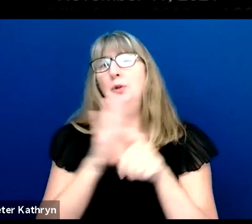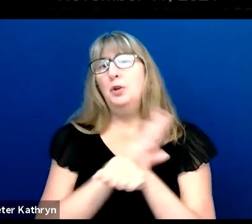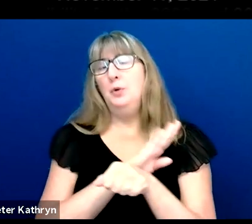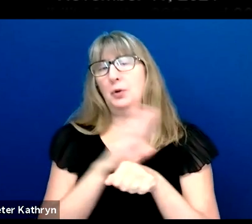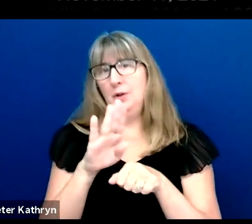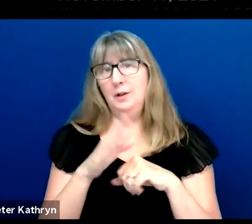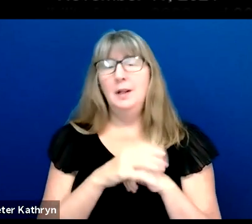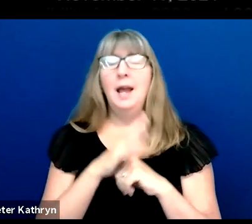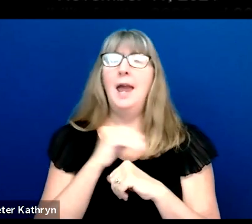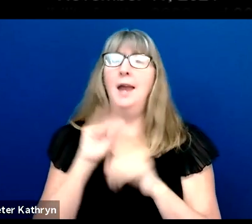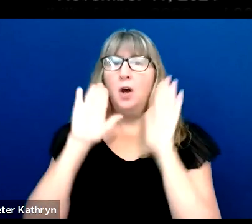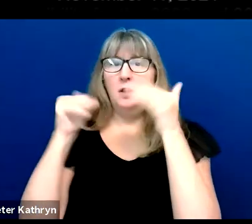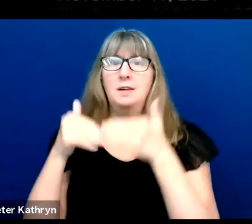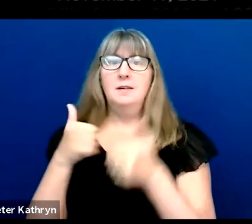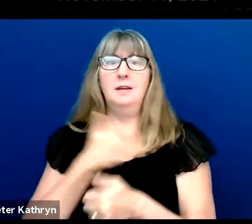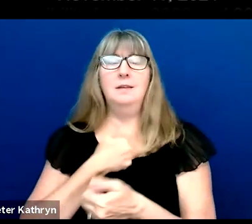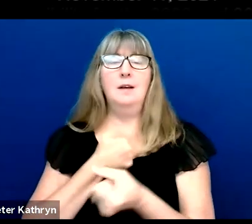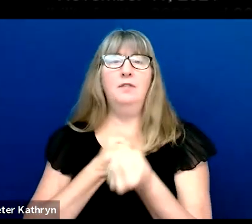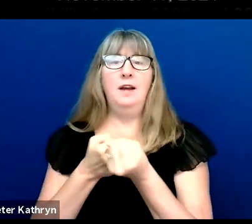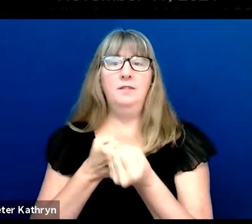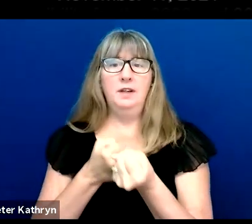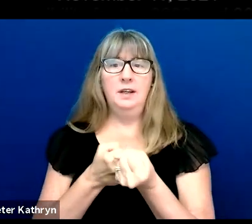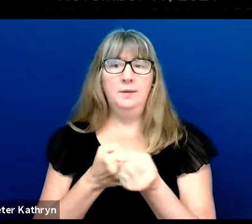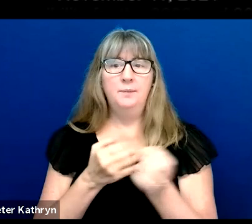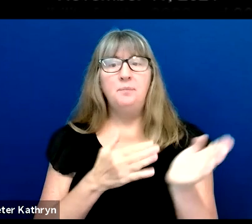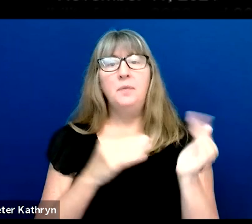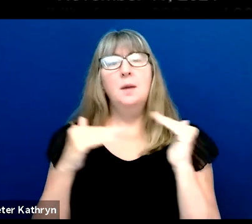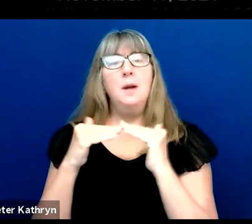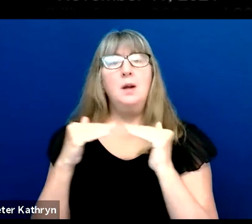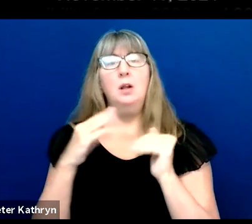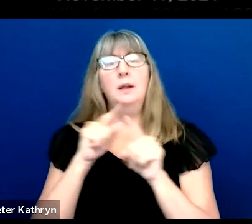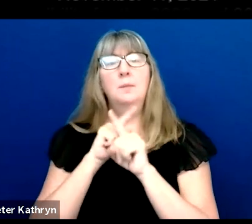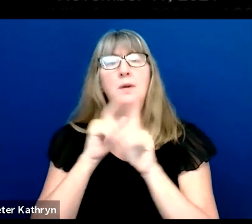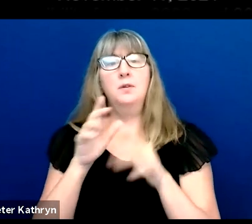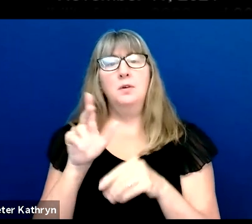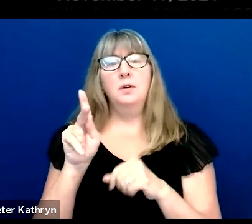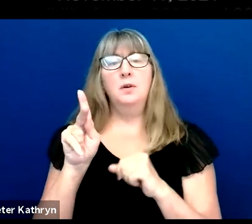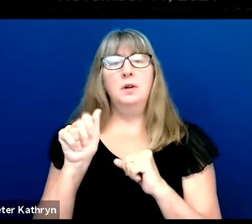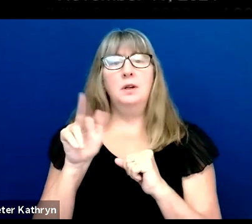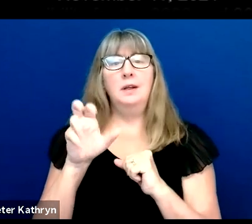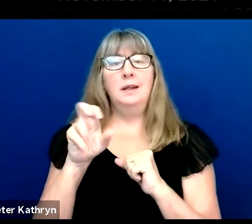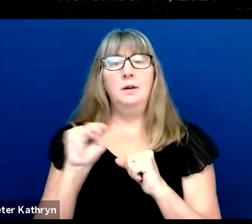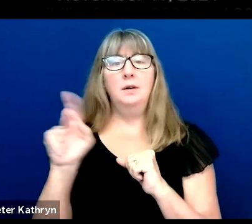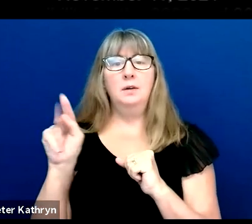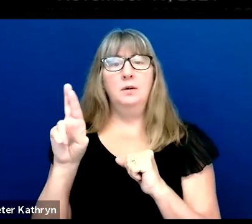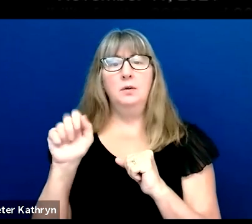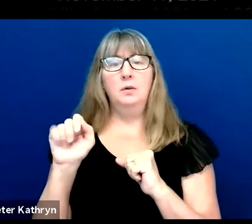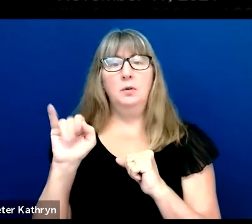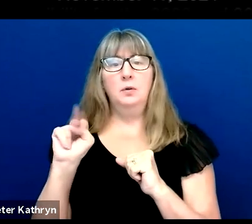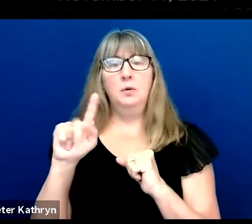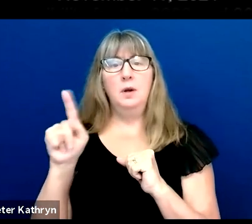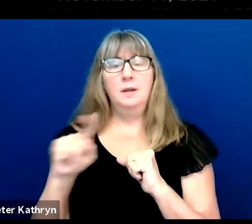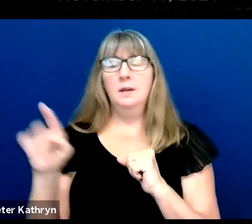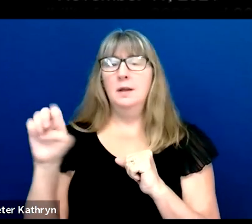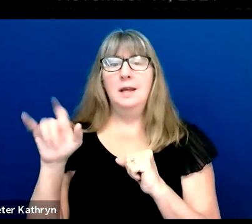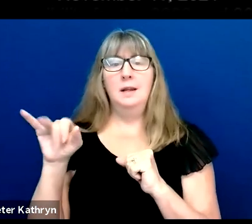autistic self-advocate. As for my colleague and mentor, Karen Krainz Edison, she is a program manager at ACE at